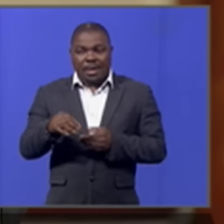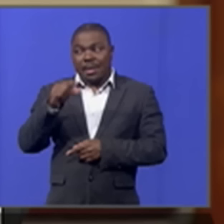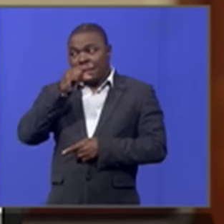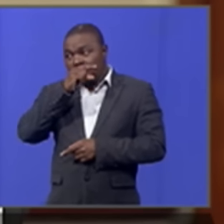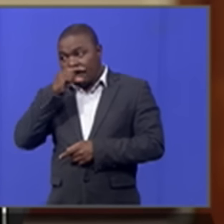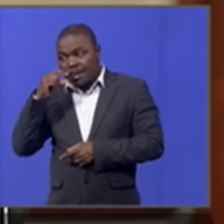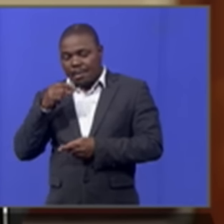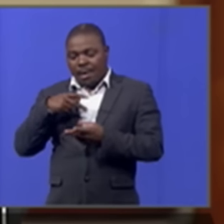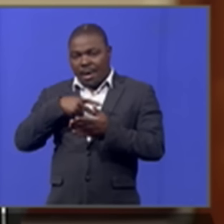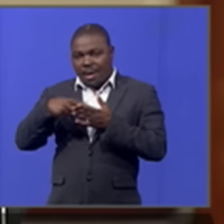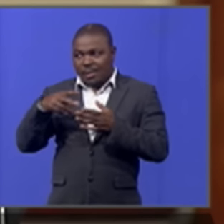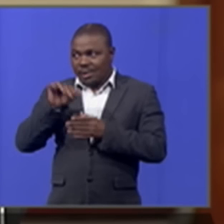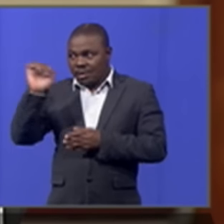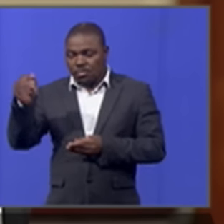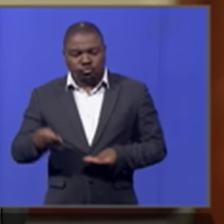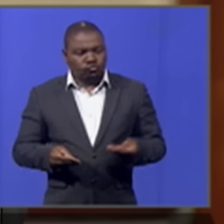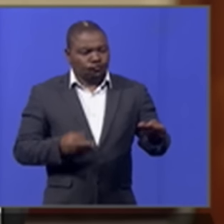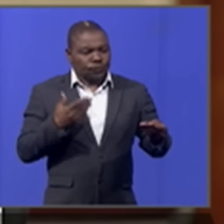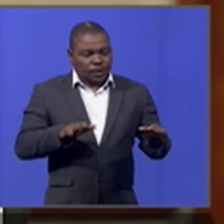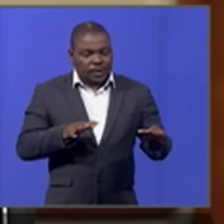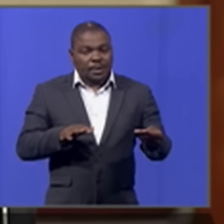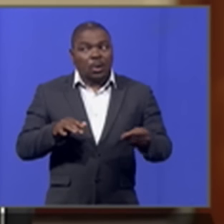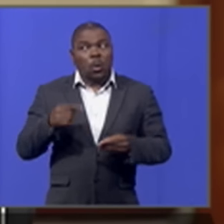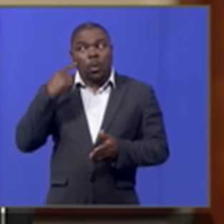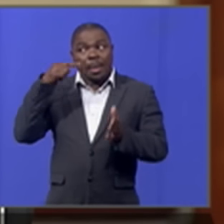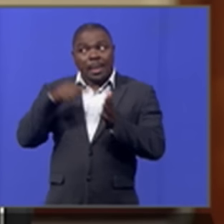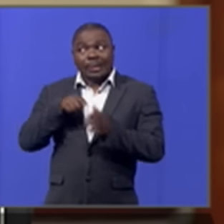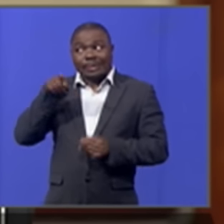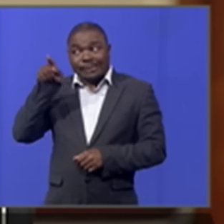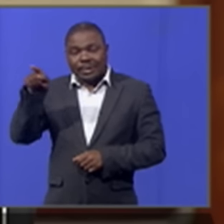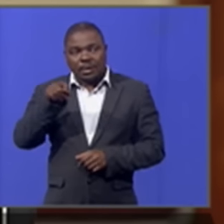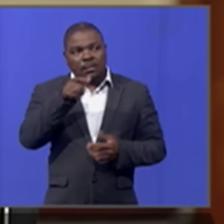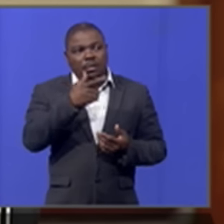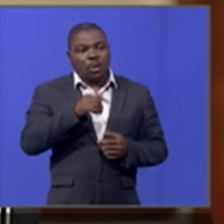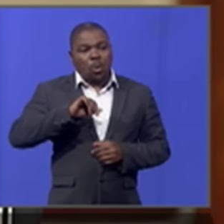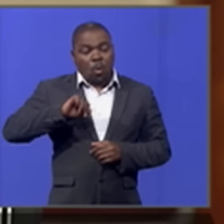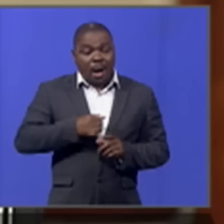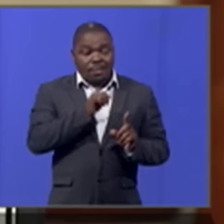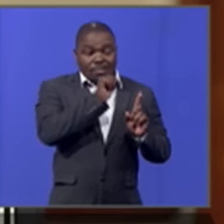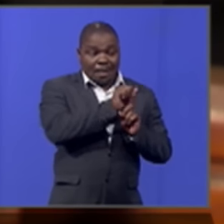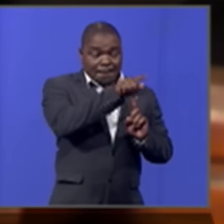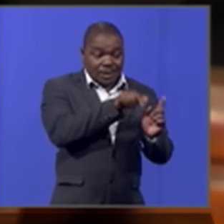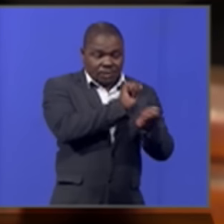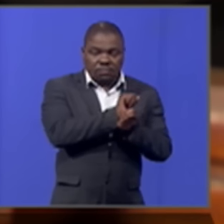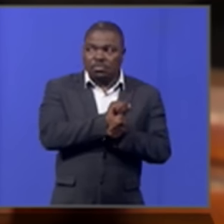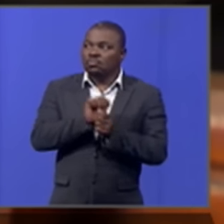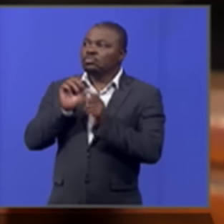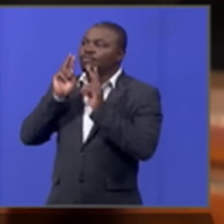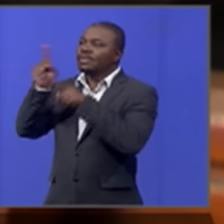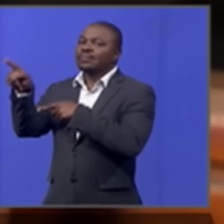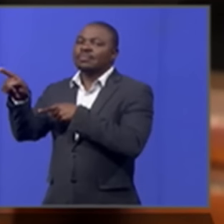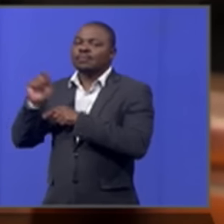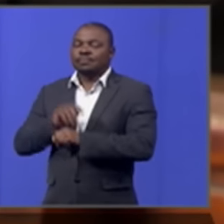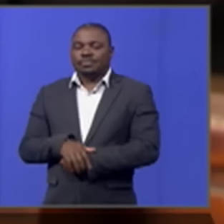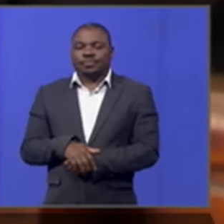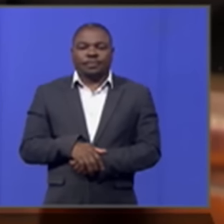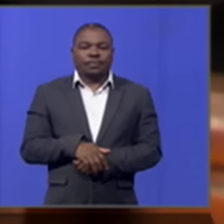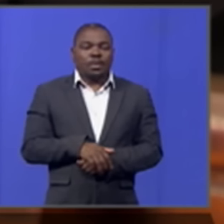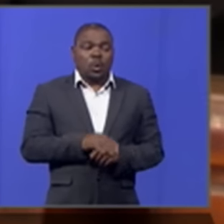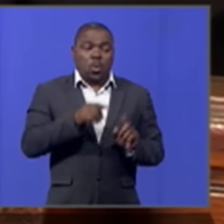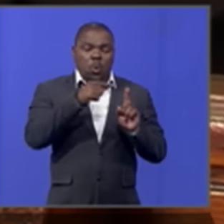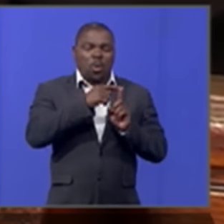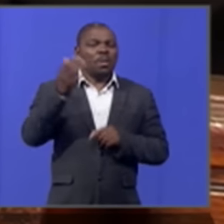that witness was given, and then that witness was visited by the wife of the accused. Mo go engwe ya dikopo tsa ga